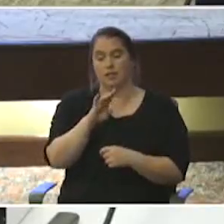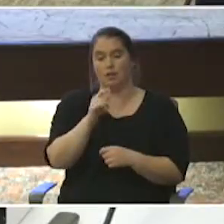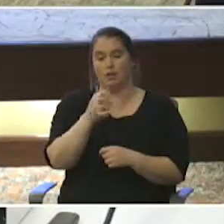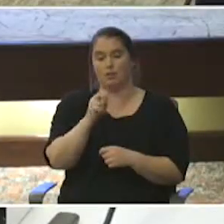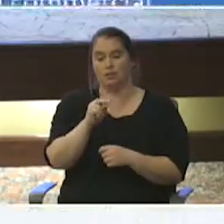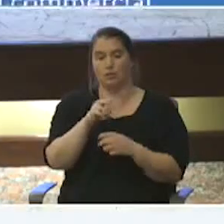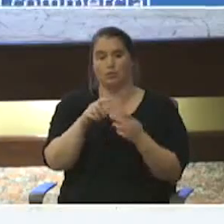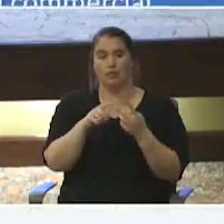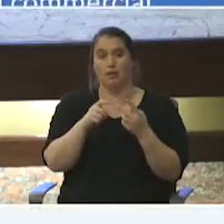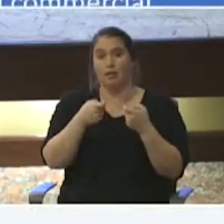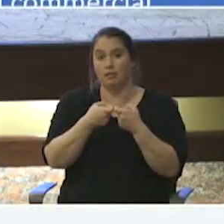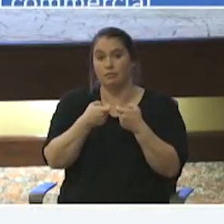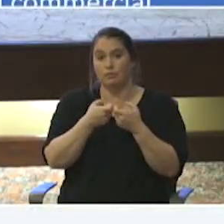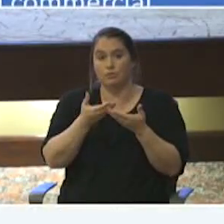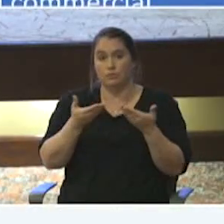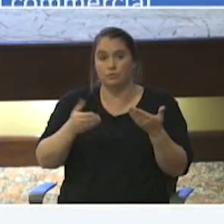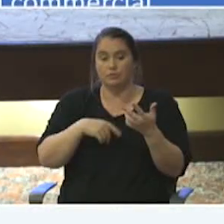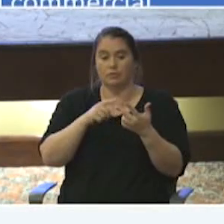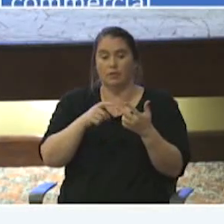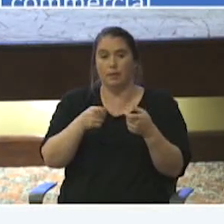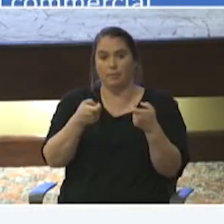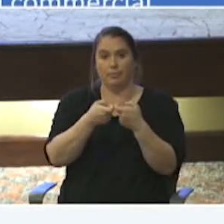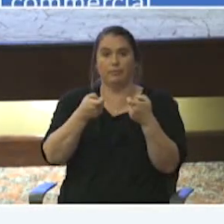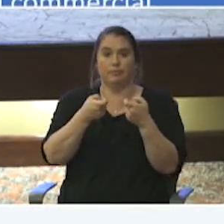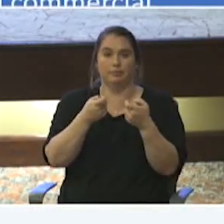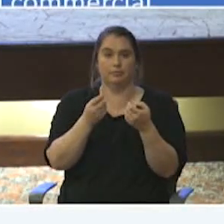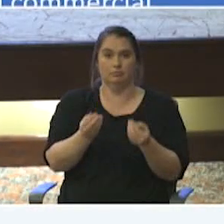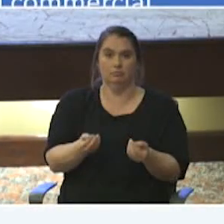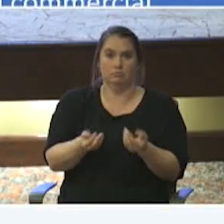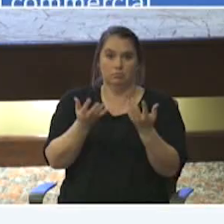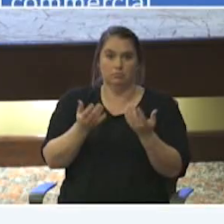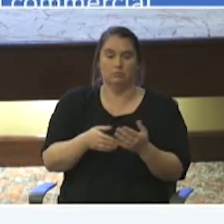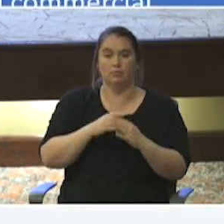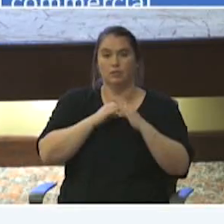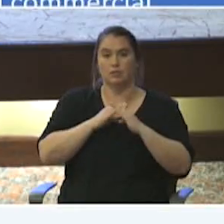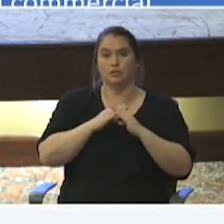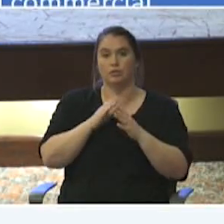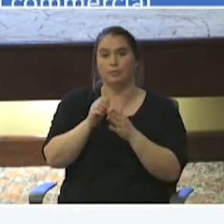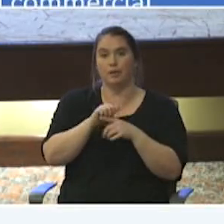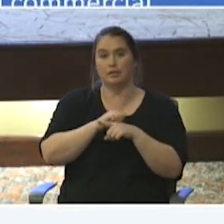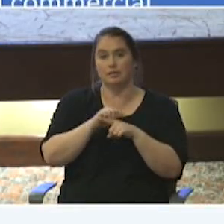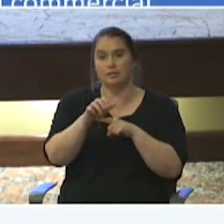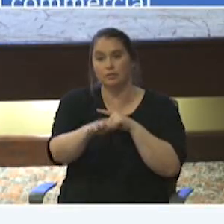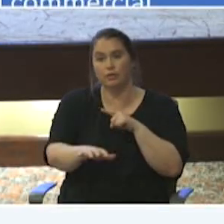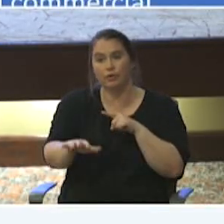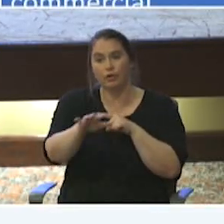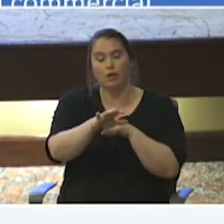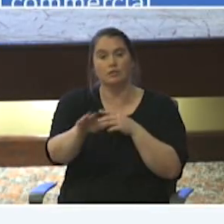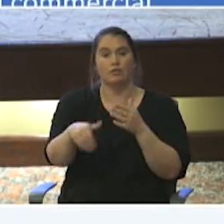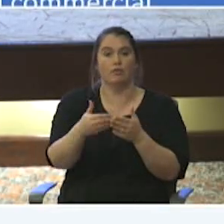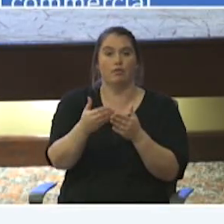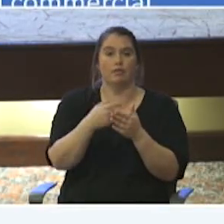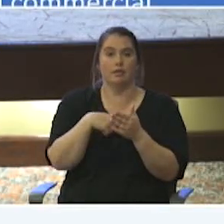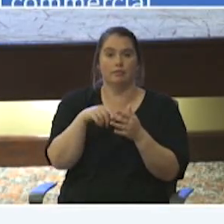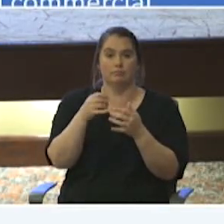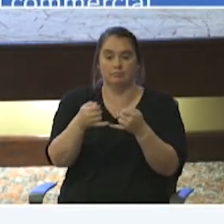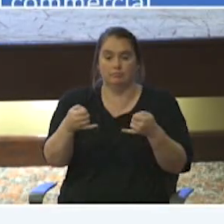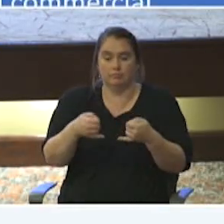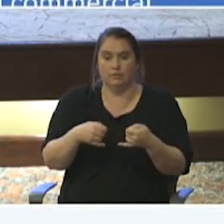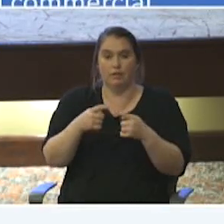equipment, protection against fire and electrical shock, and the consistent practices across the board for designers, installers, and